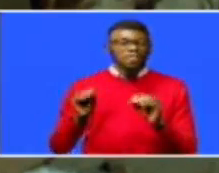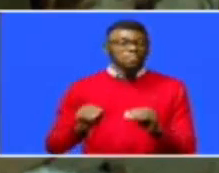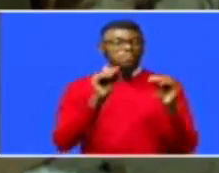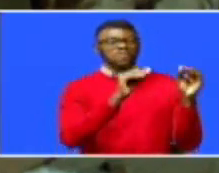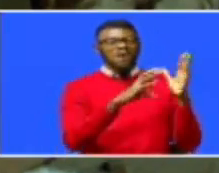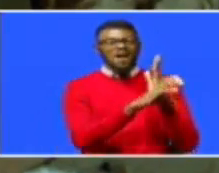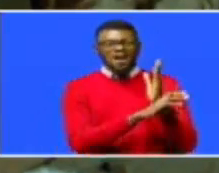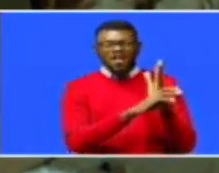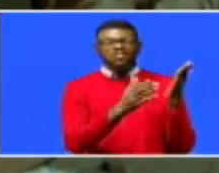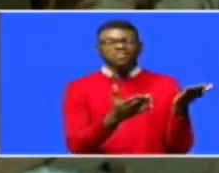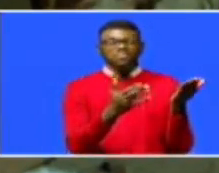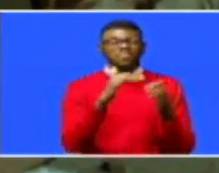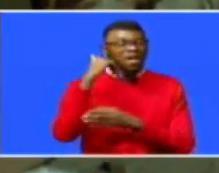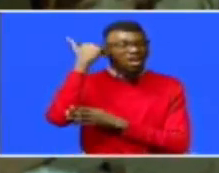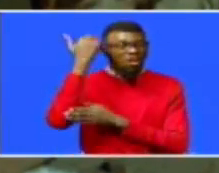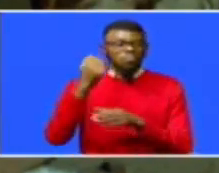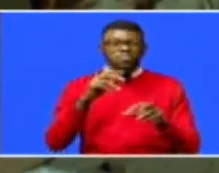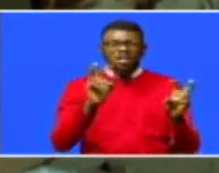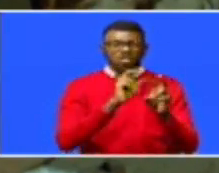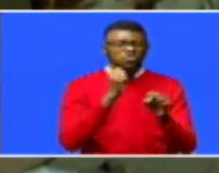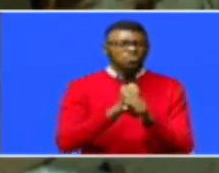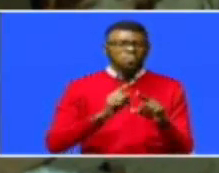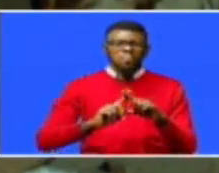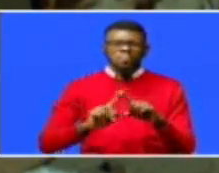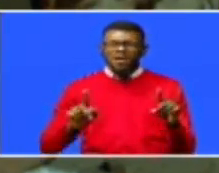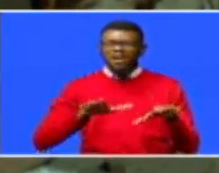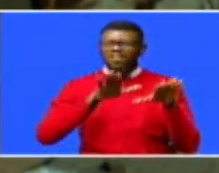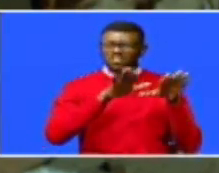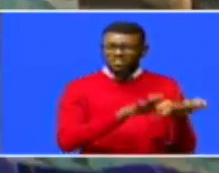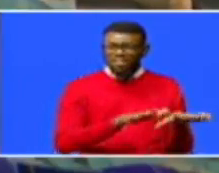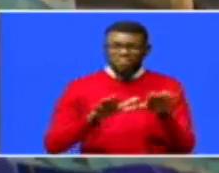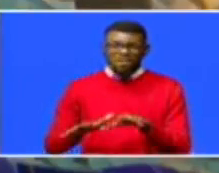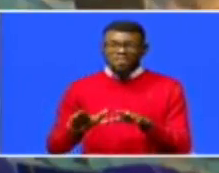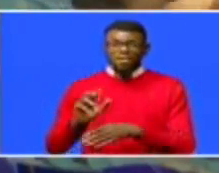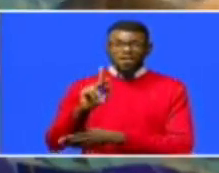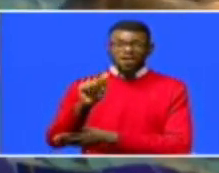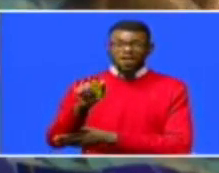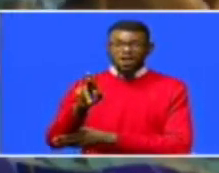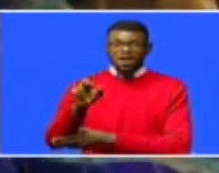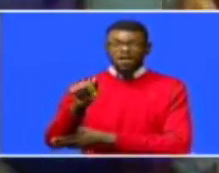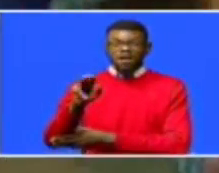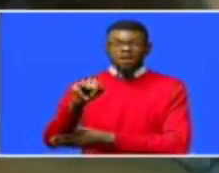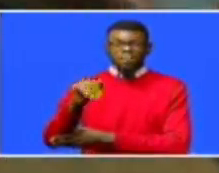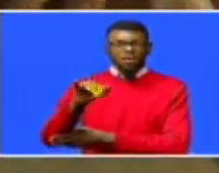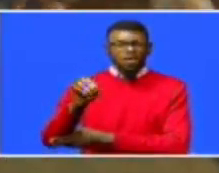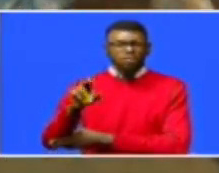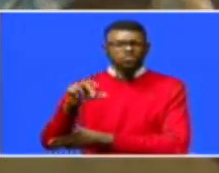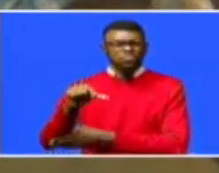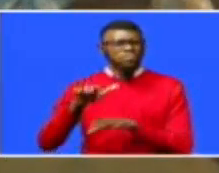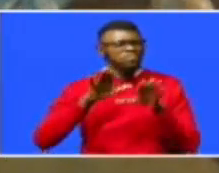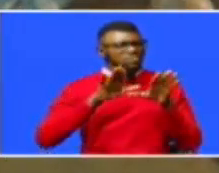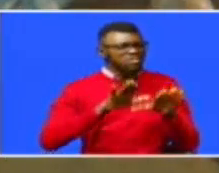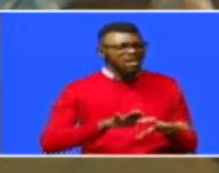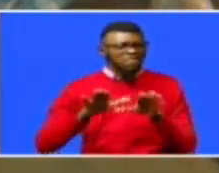look for work, only to find misery and cruelty. The Karamajong appear worse off here than they were left at